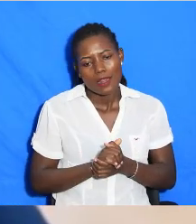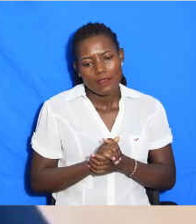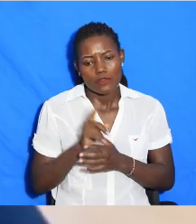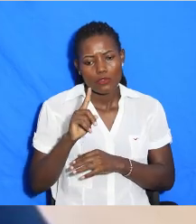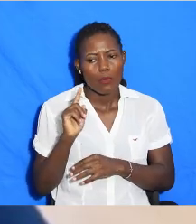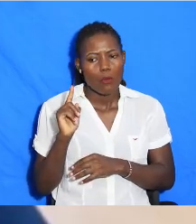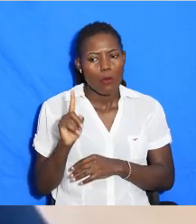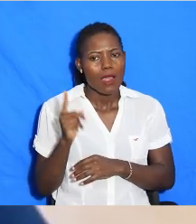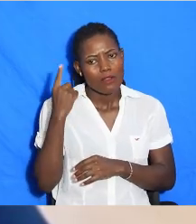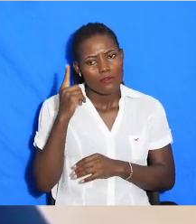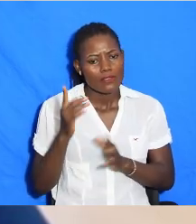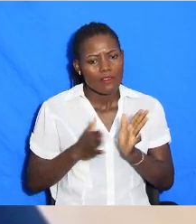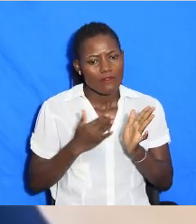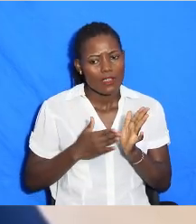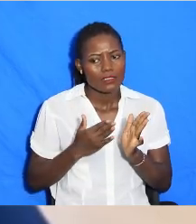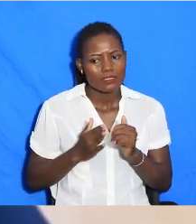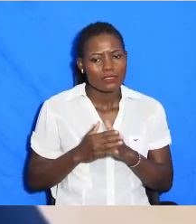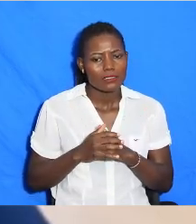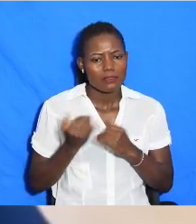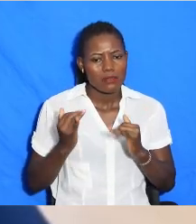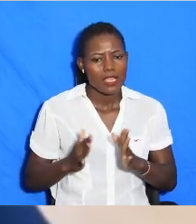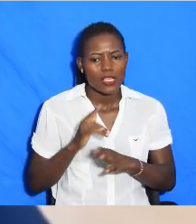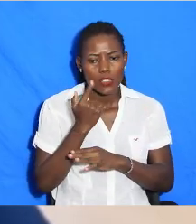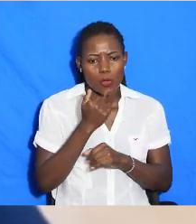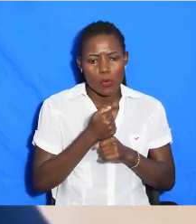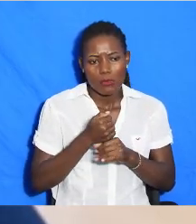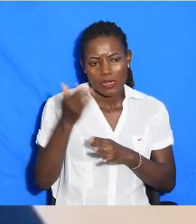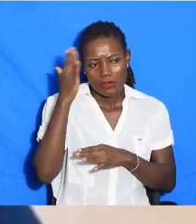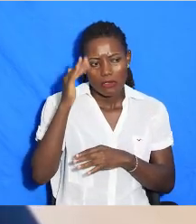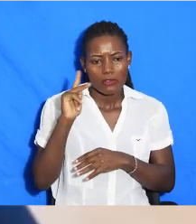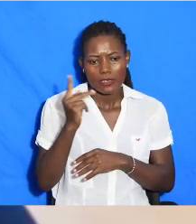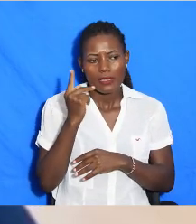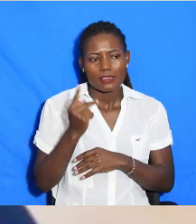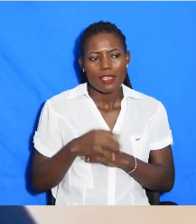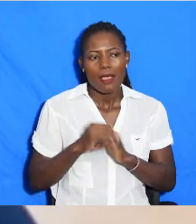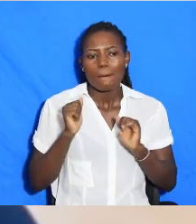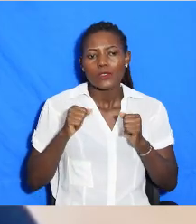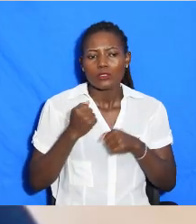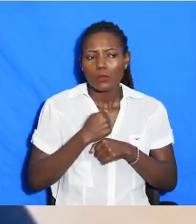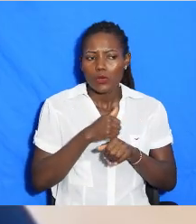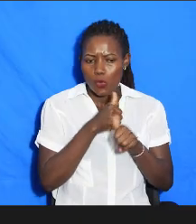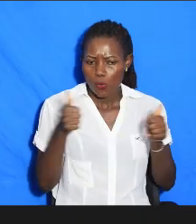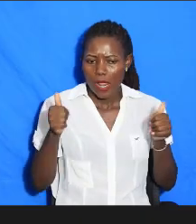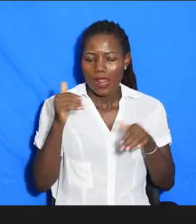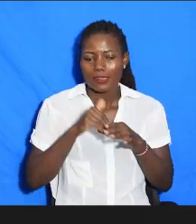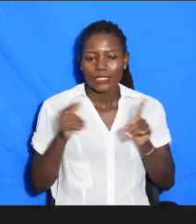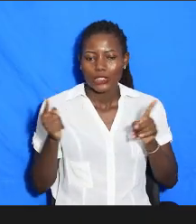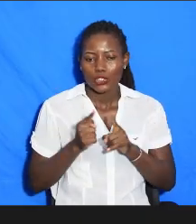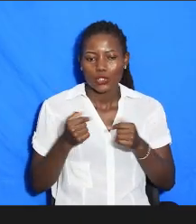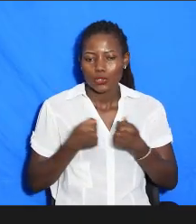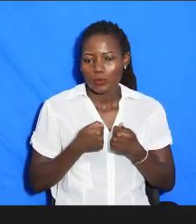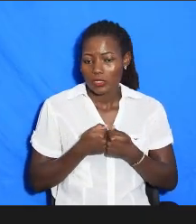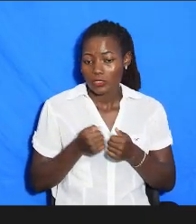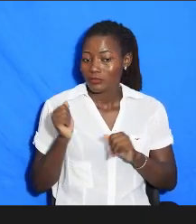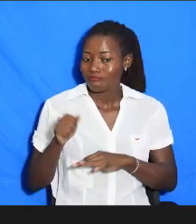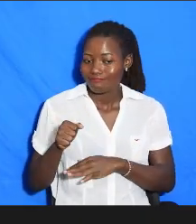the first, athletes that made people know that Kenya has a potential in short races. Yes, actually represented